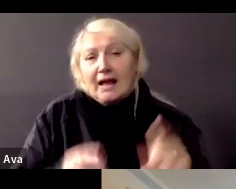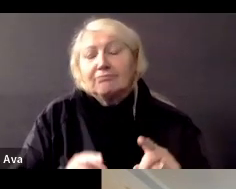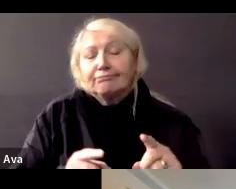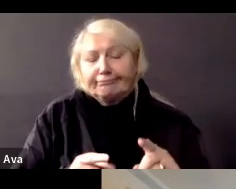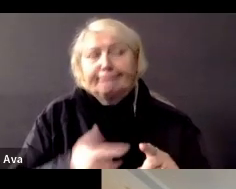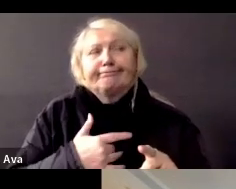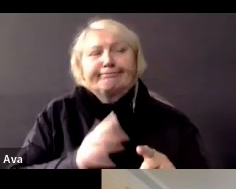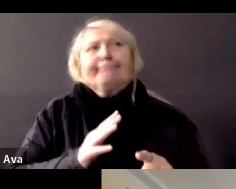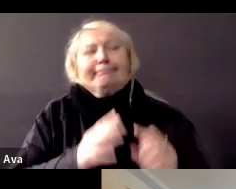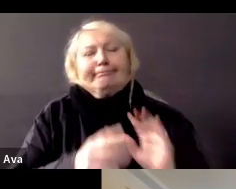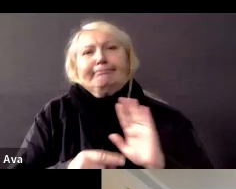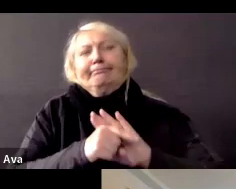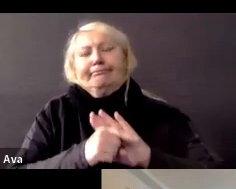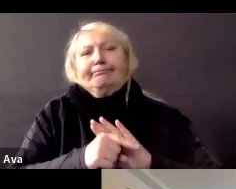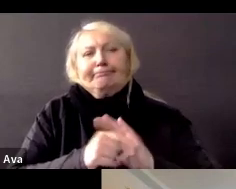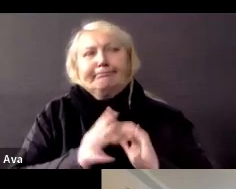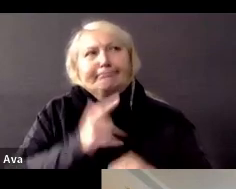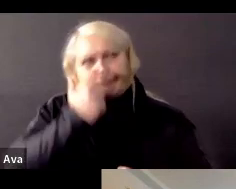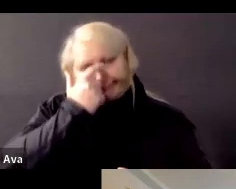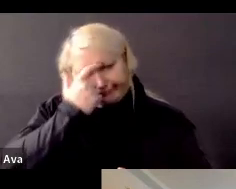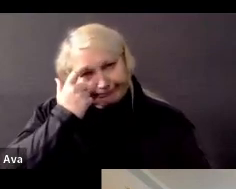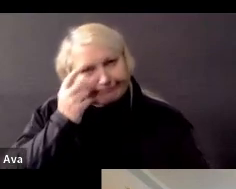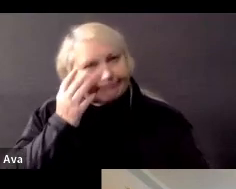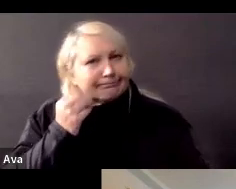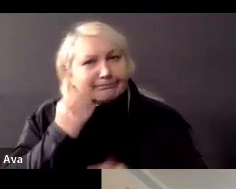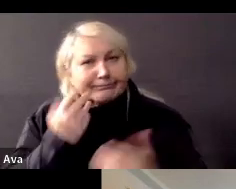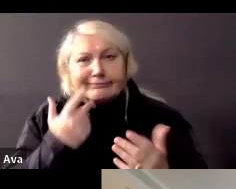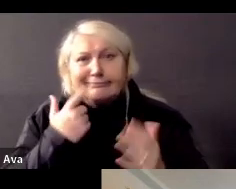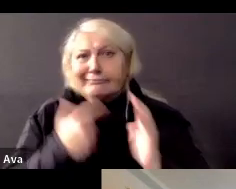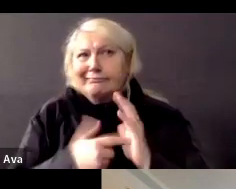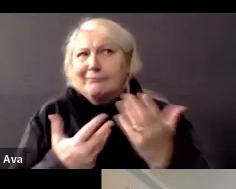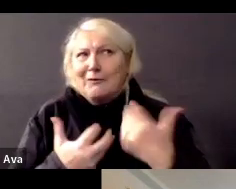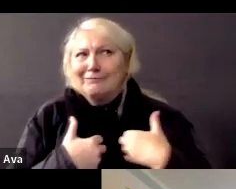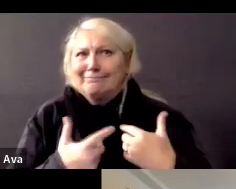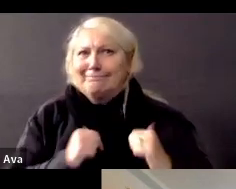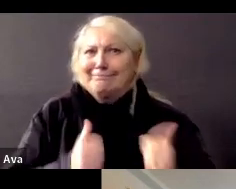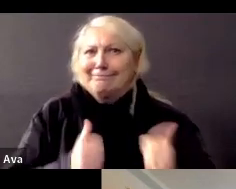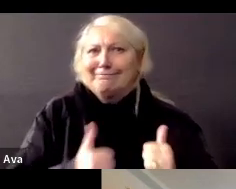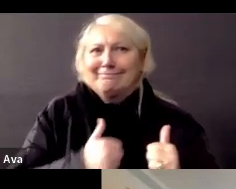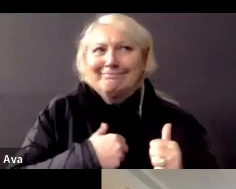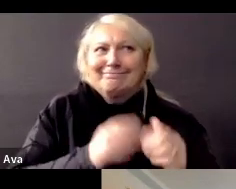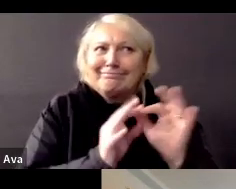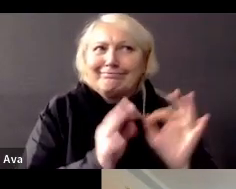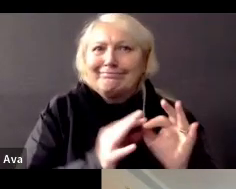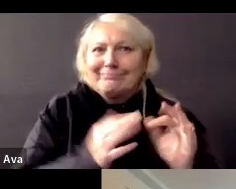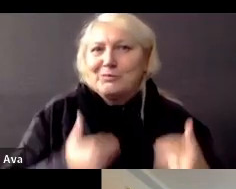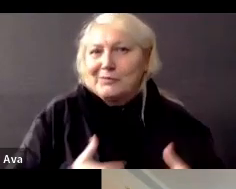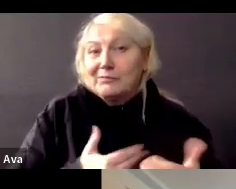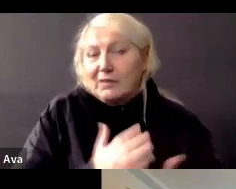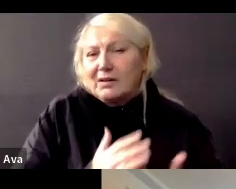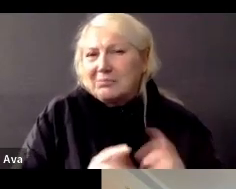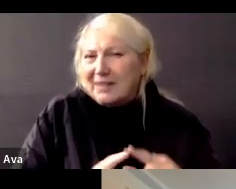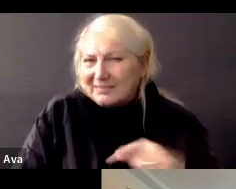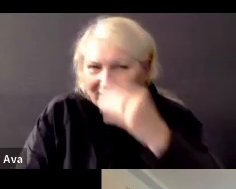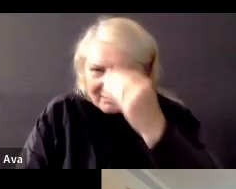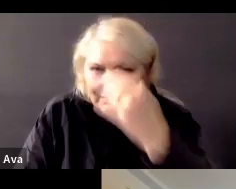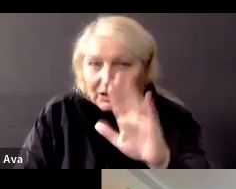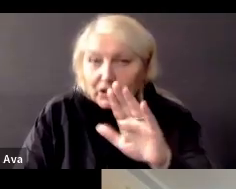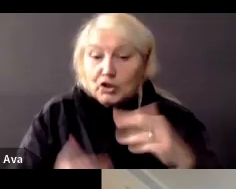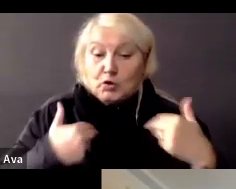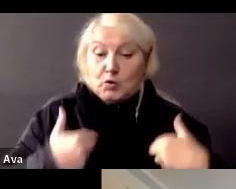to assert our human rights, but nonetheless, it is a broad